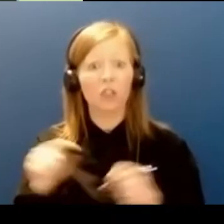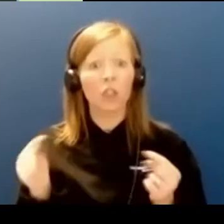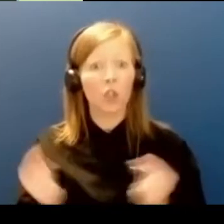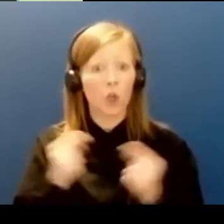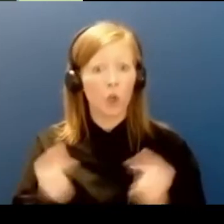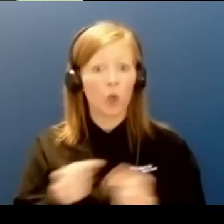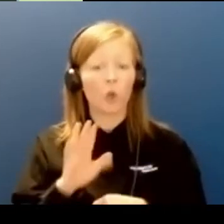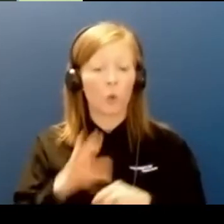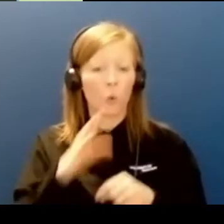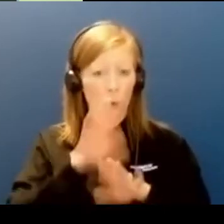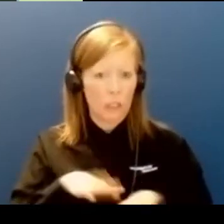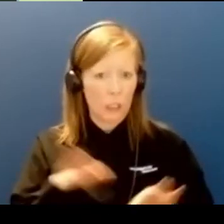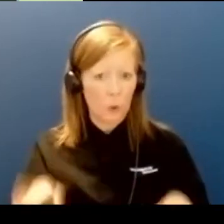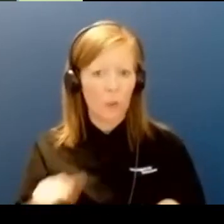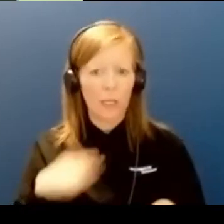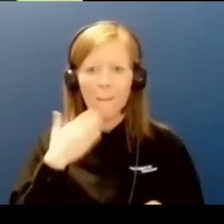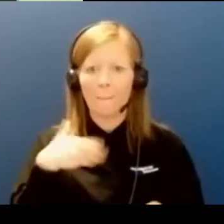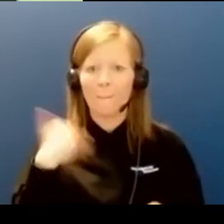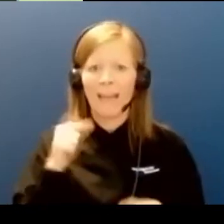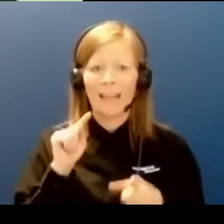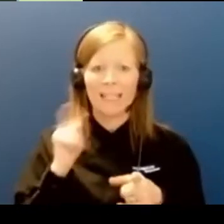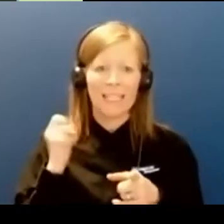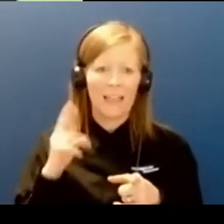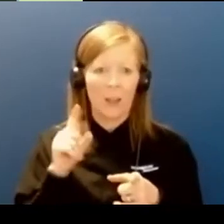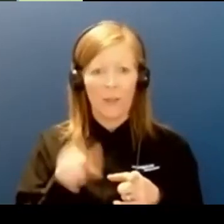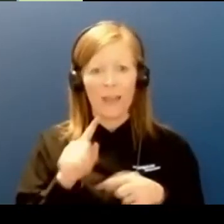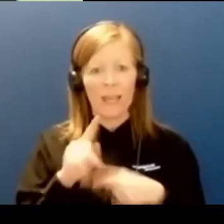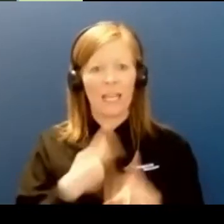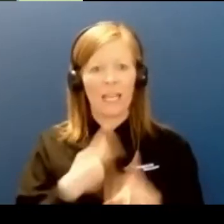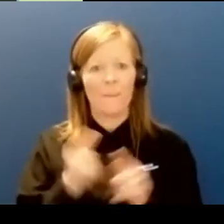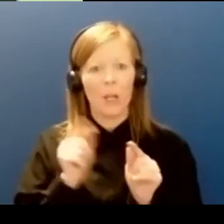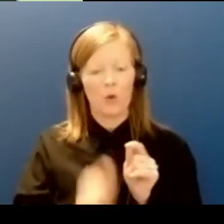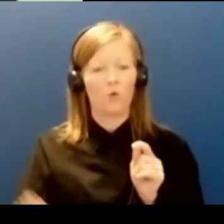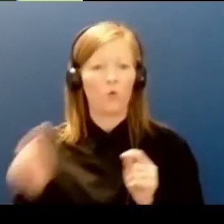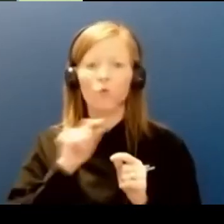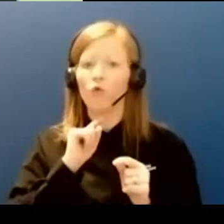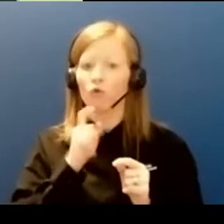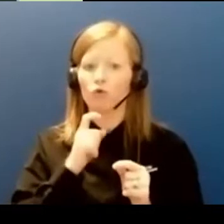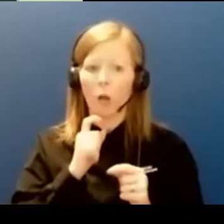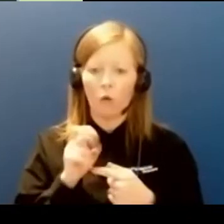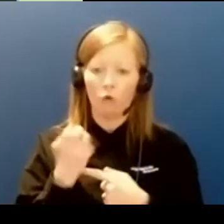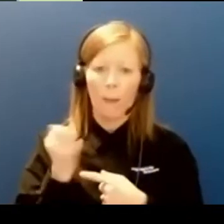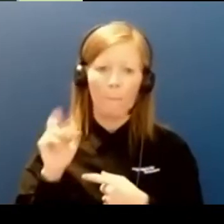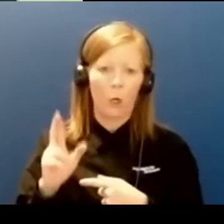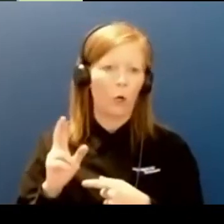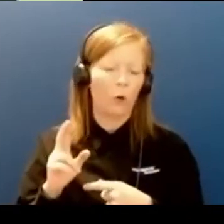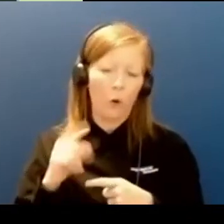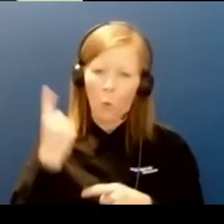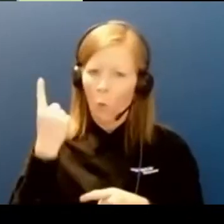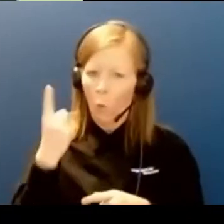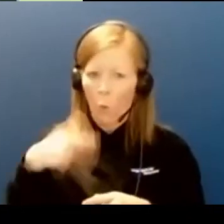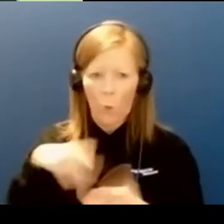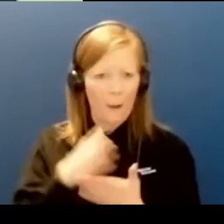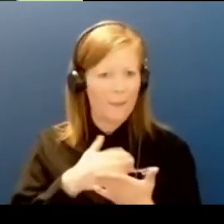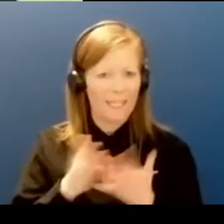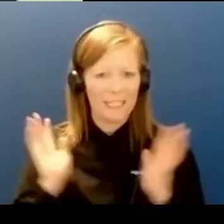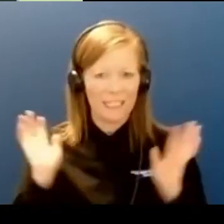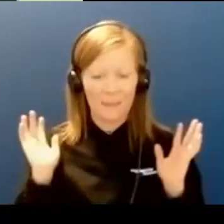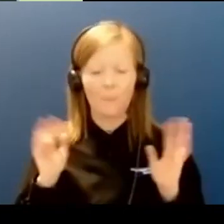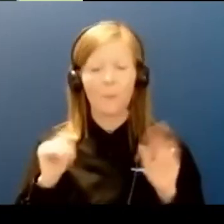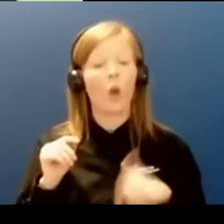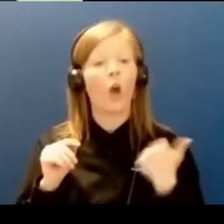best teether is this rubber, this one-piece rubber. What else the parents can